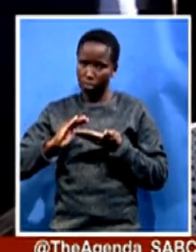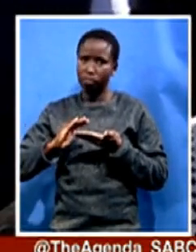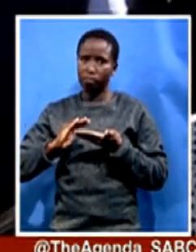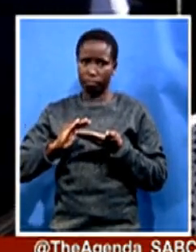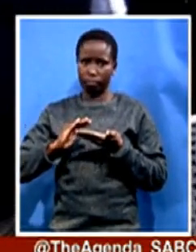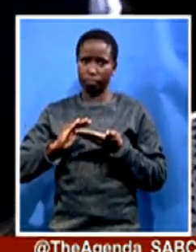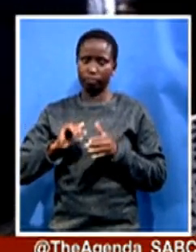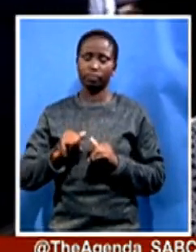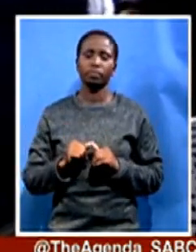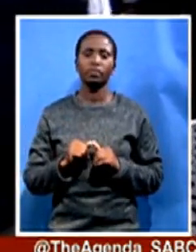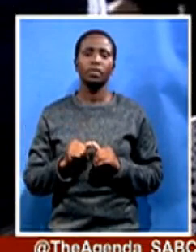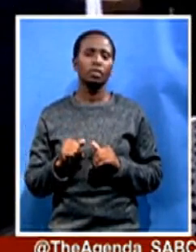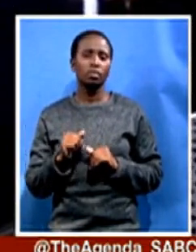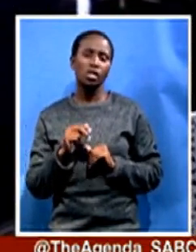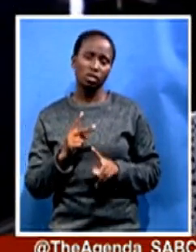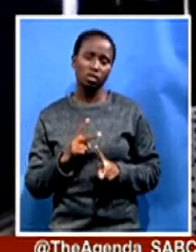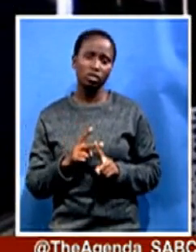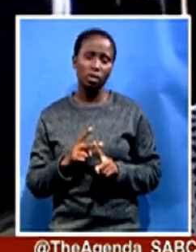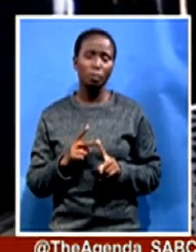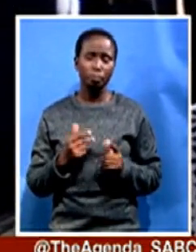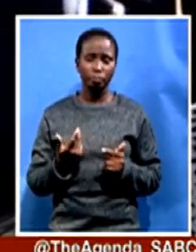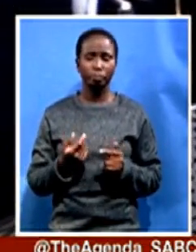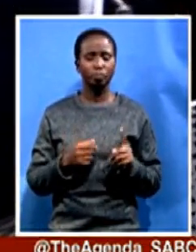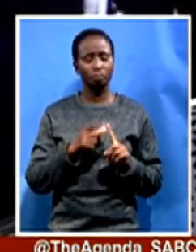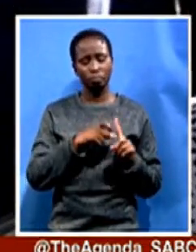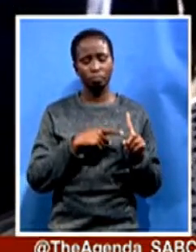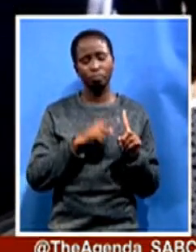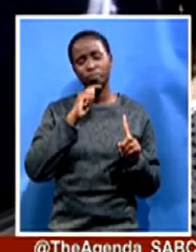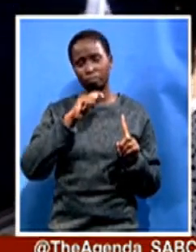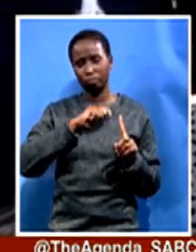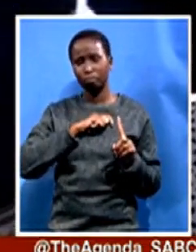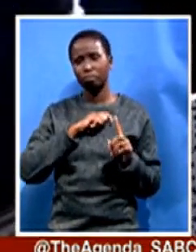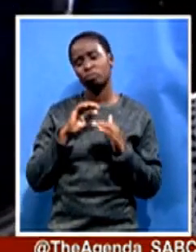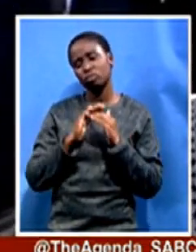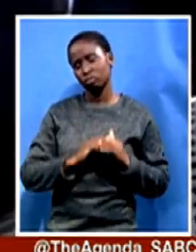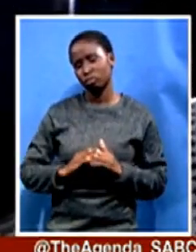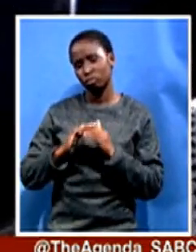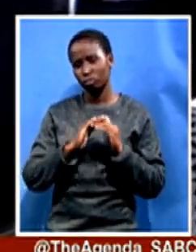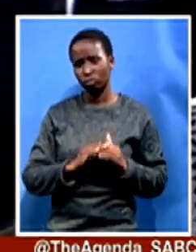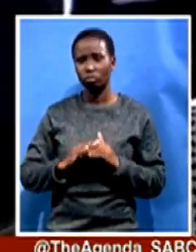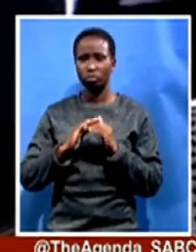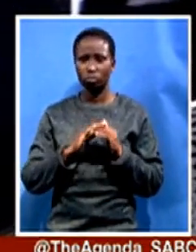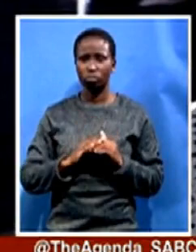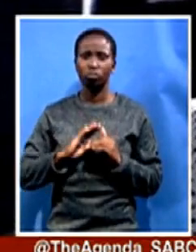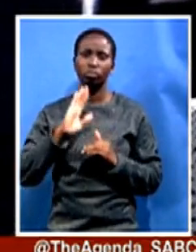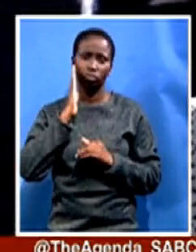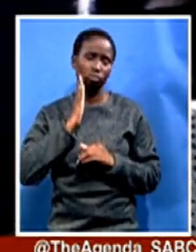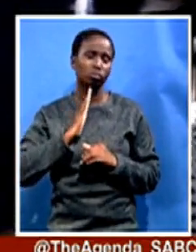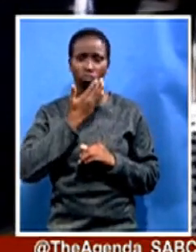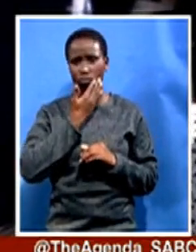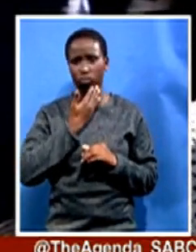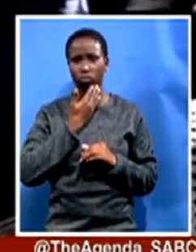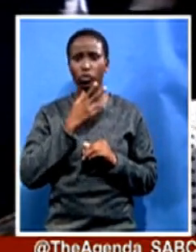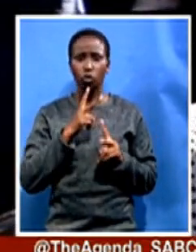was a caring person and very developmental, especially when it comes to